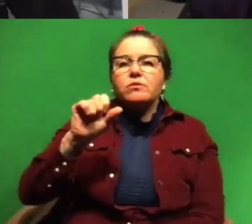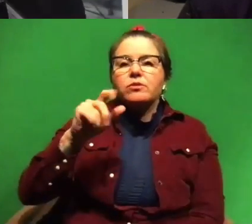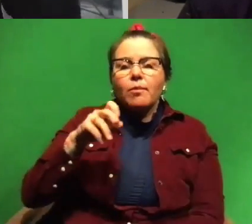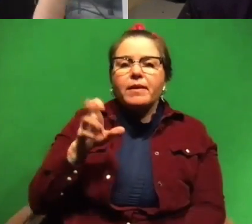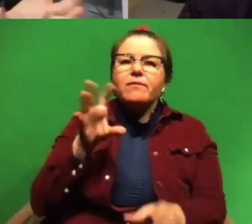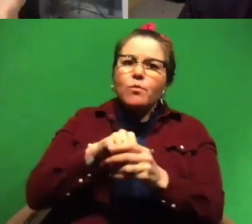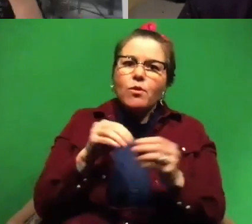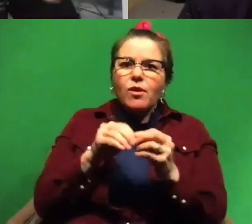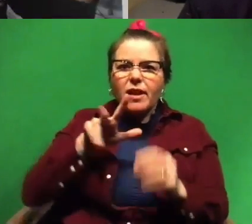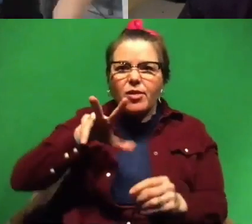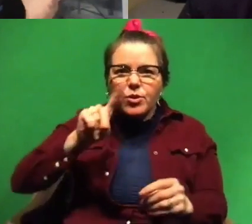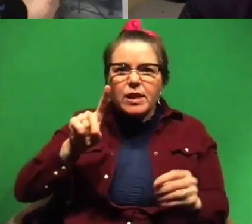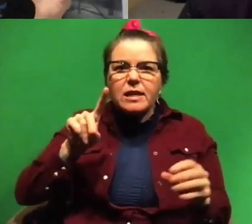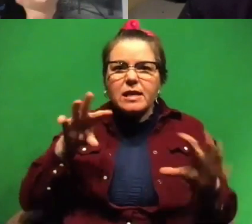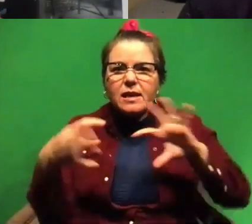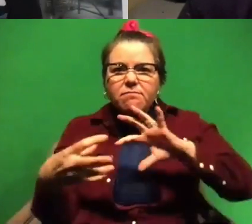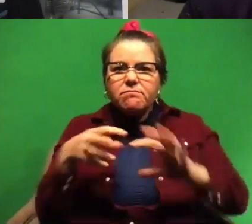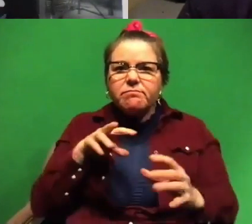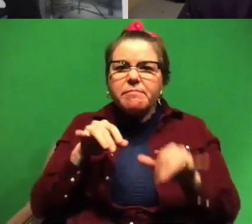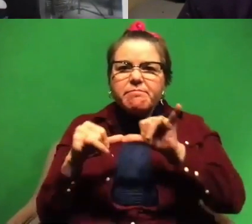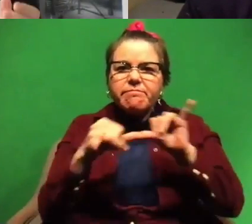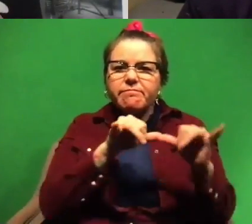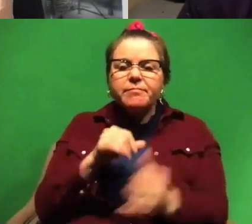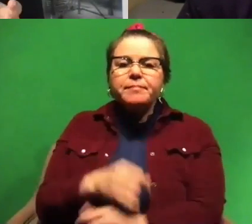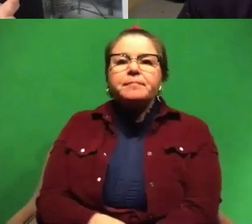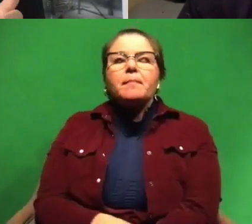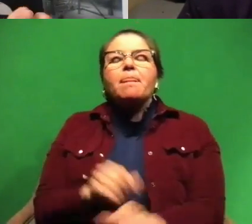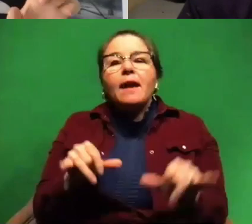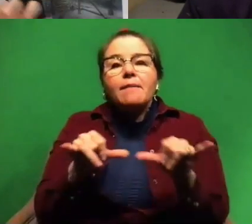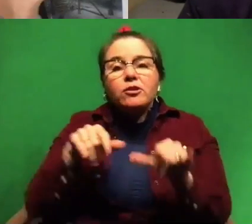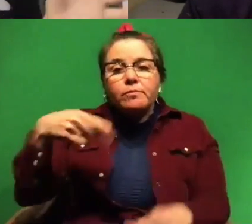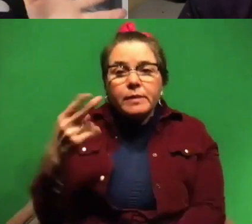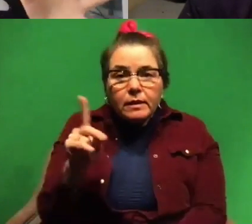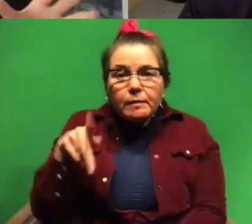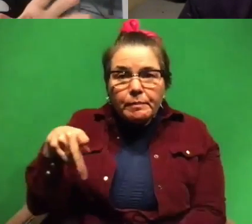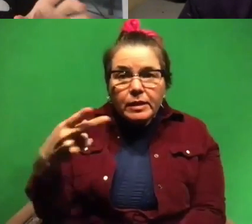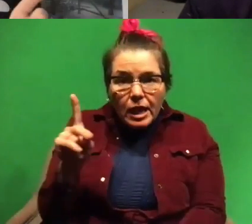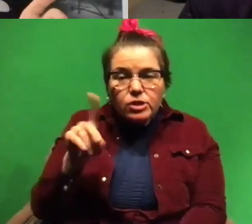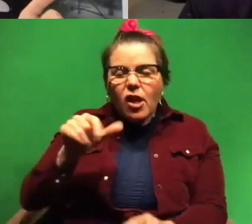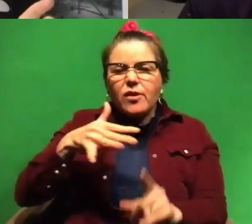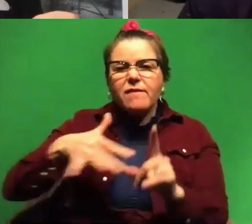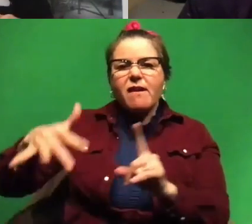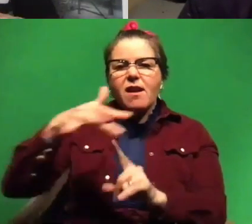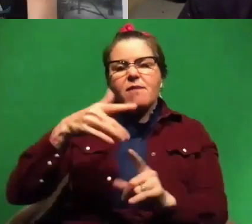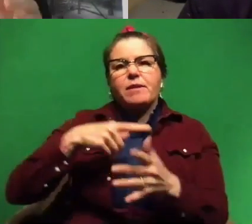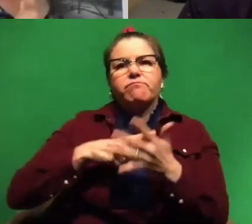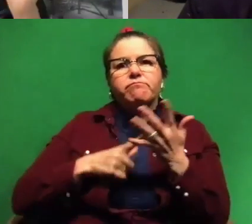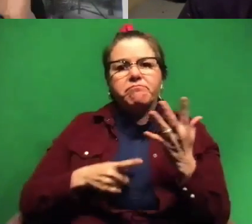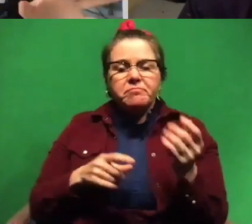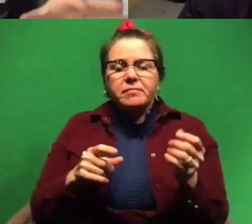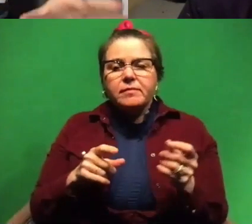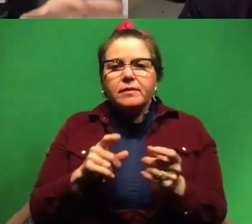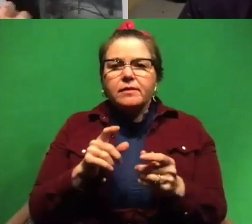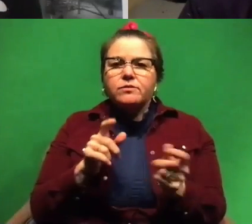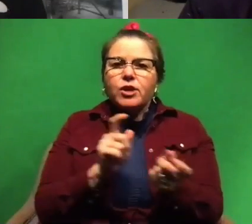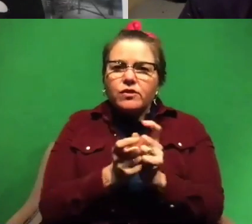a three-dimensional kind of measurement to it. And it can measure pH and other environmental factors too that are changing the